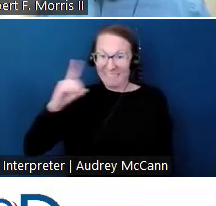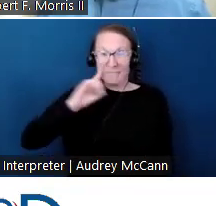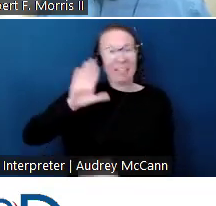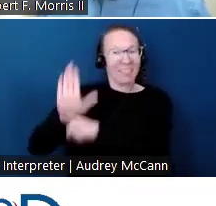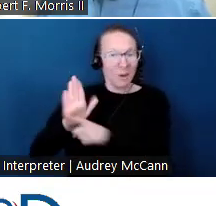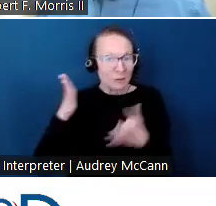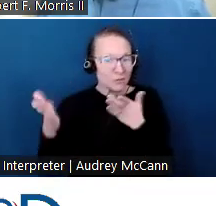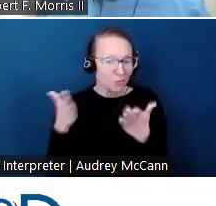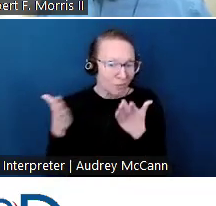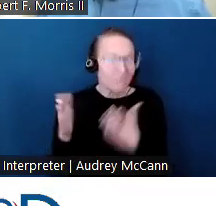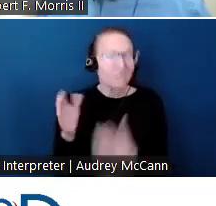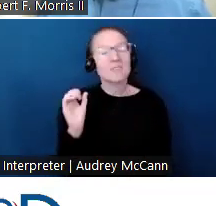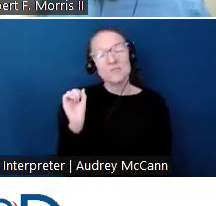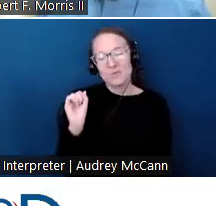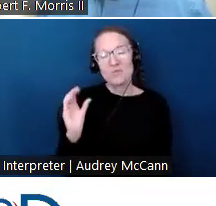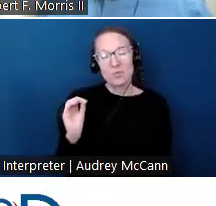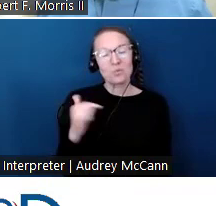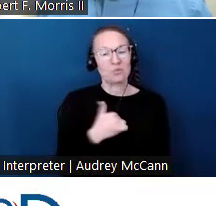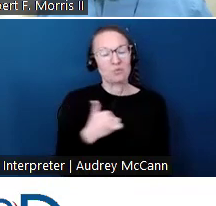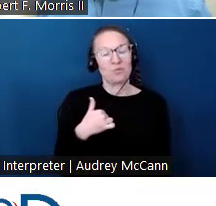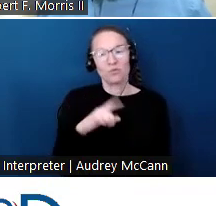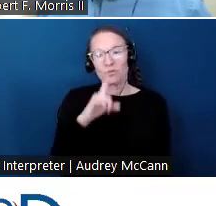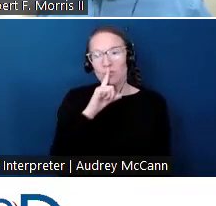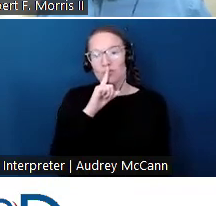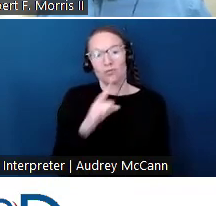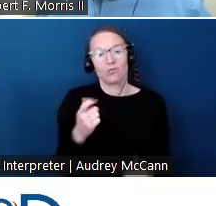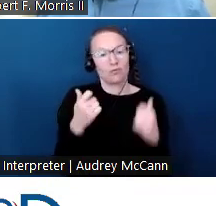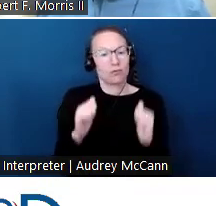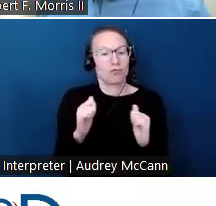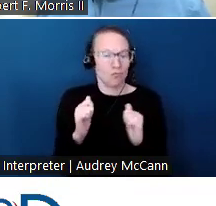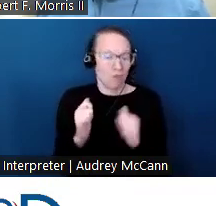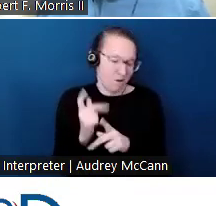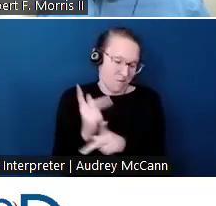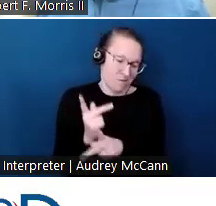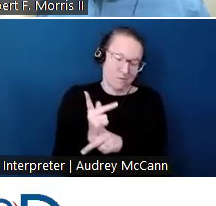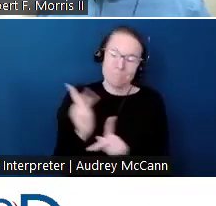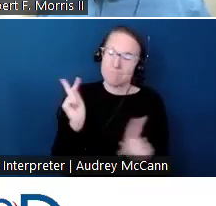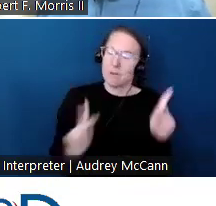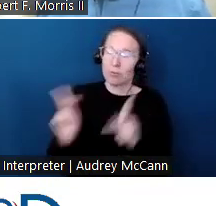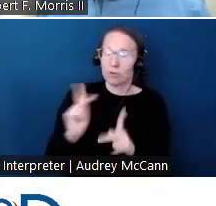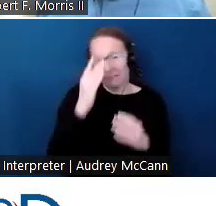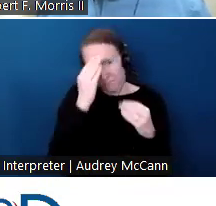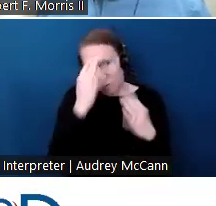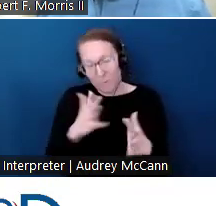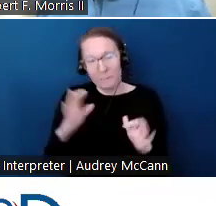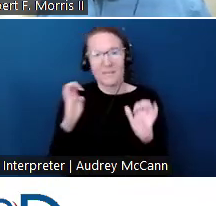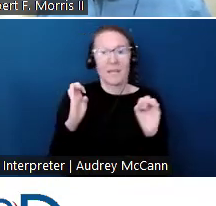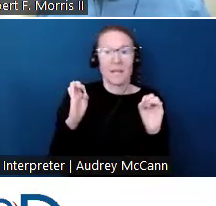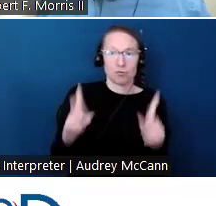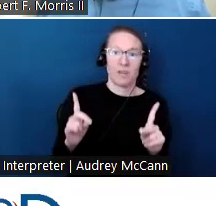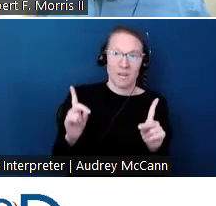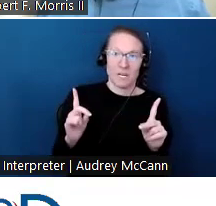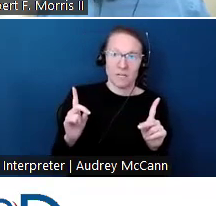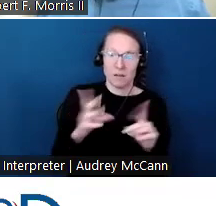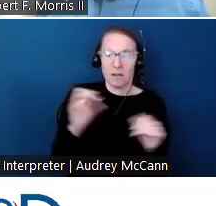services. So we try to keep people informed and educated, and